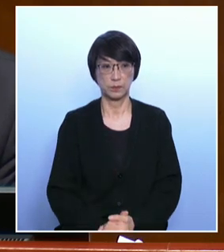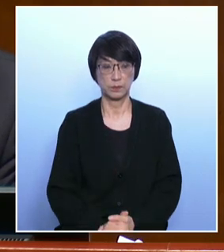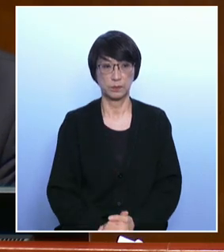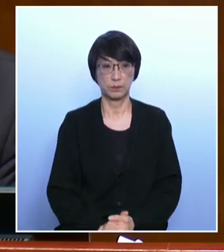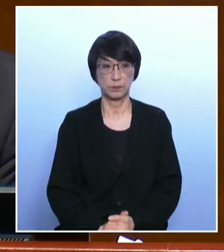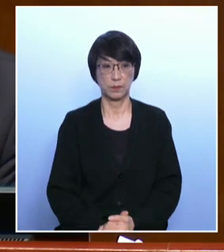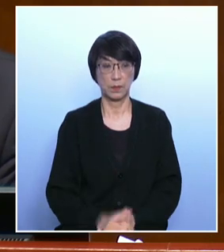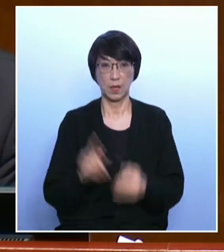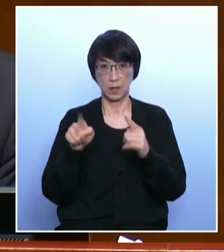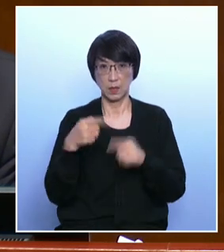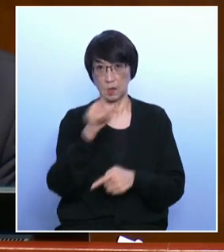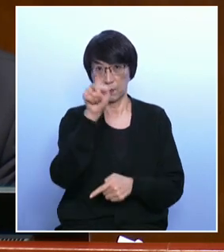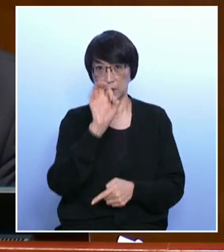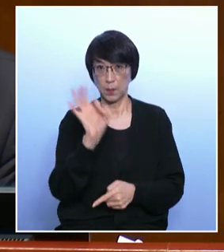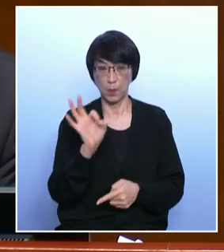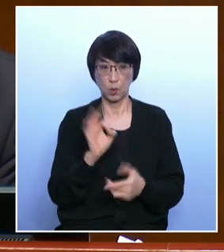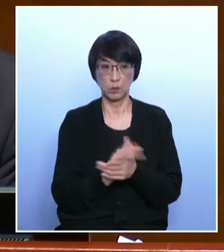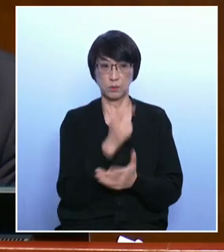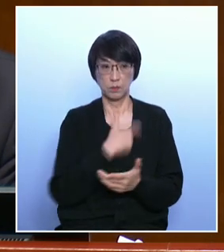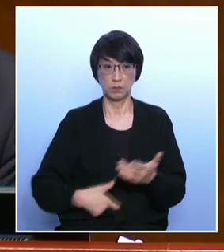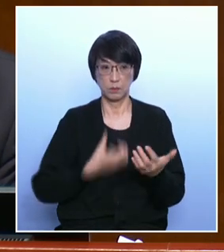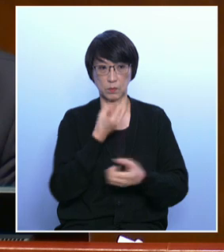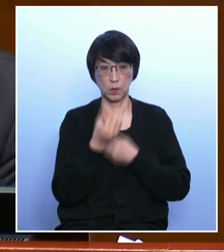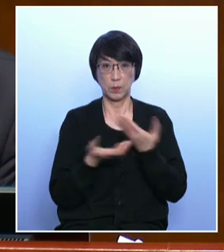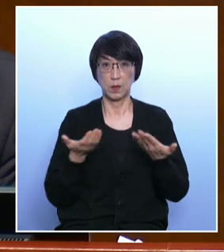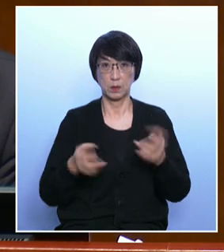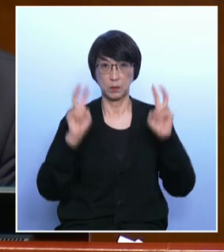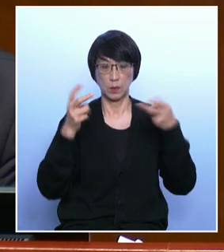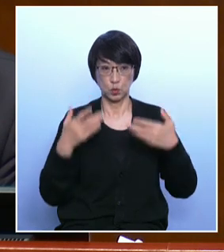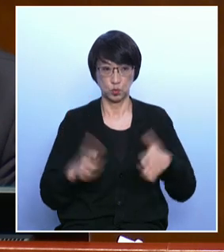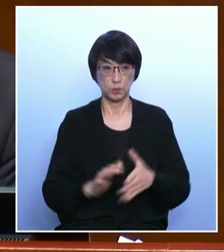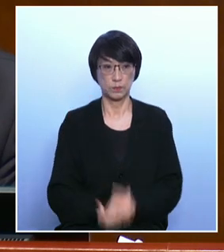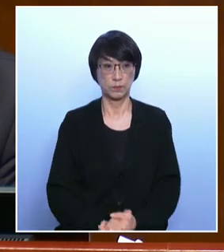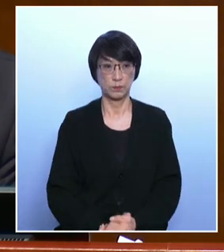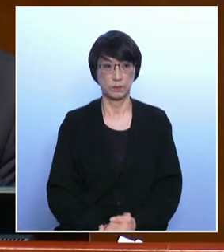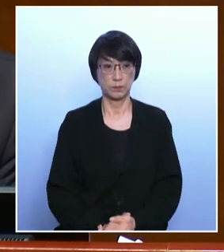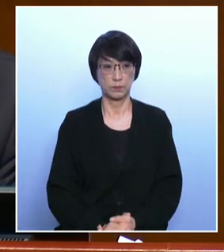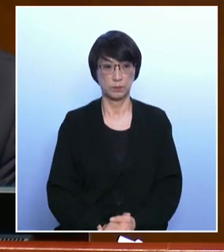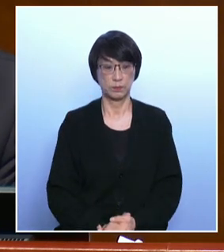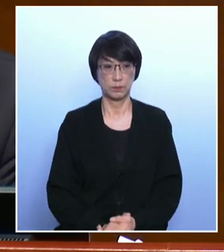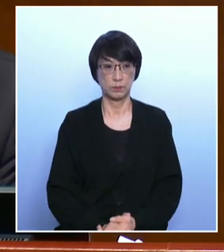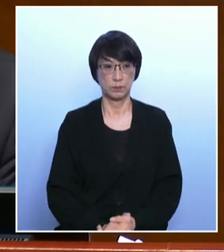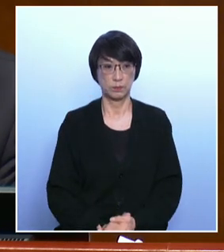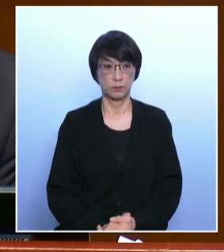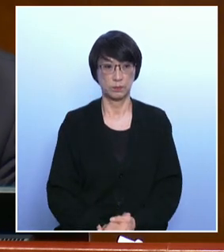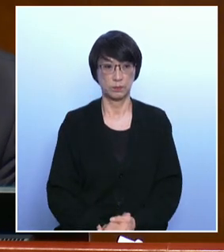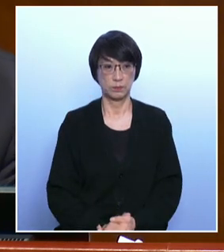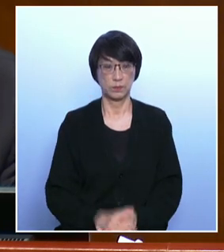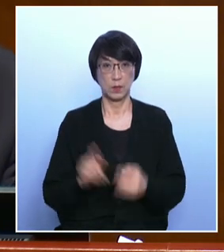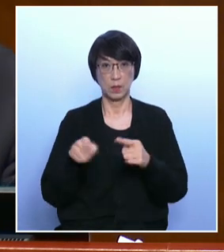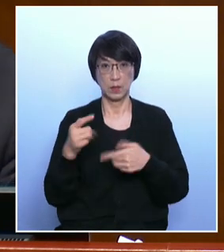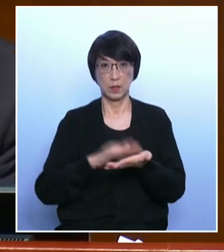Well, I thank Mr. Peter Shield for your views. Any more members who would like to speak? No, let's wrap up this item.